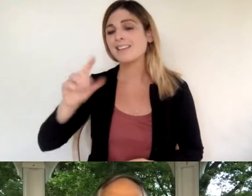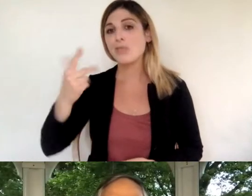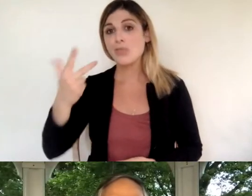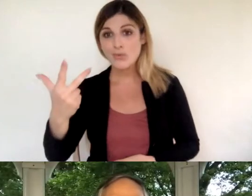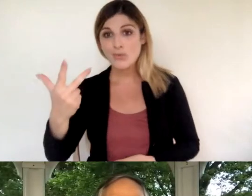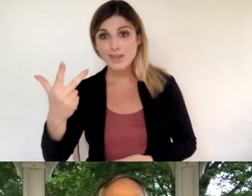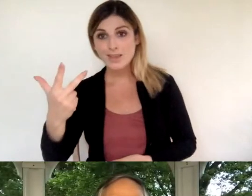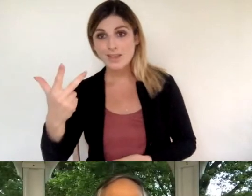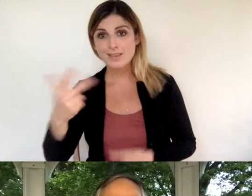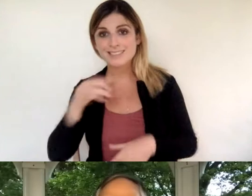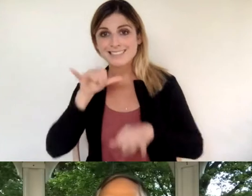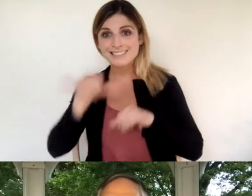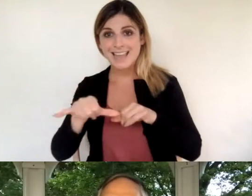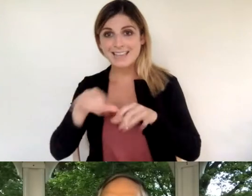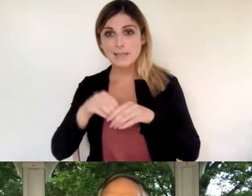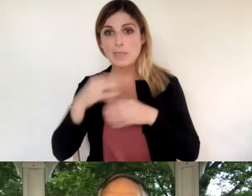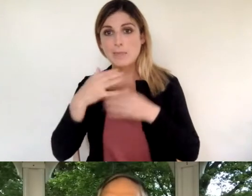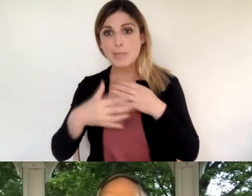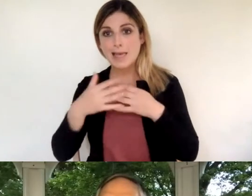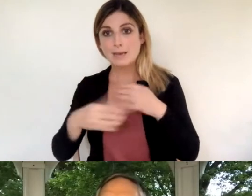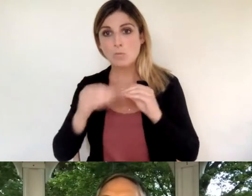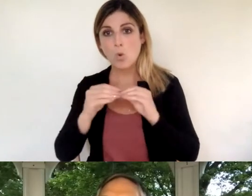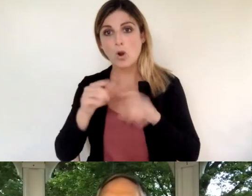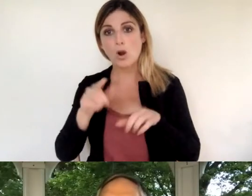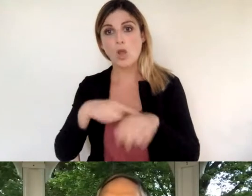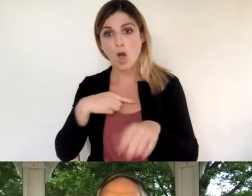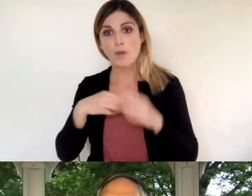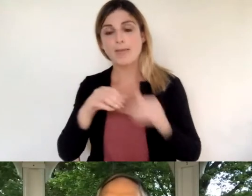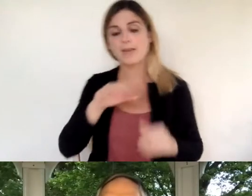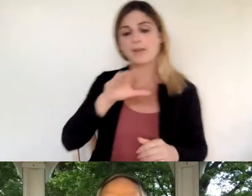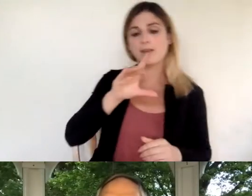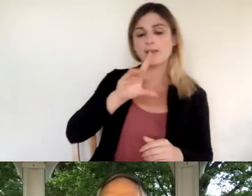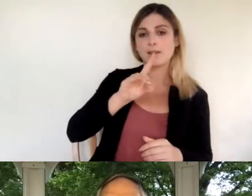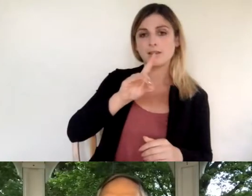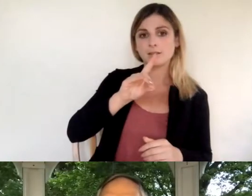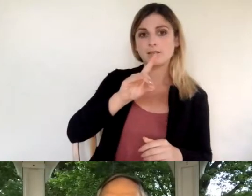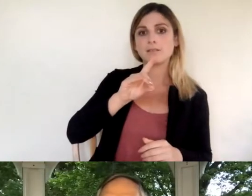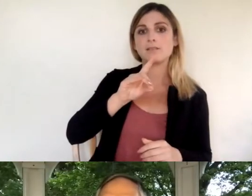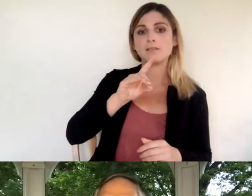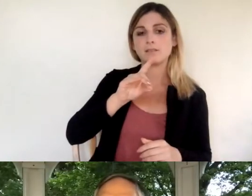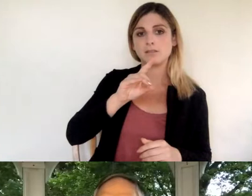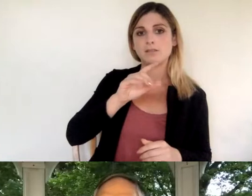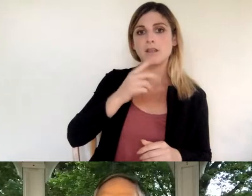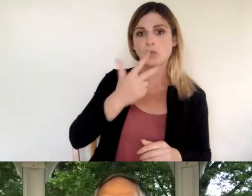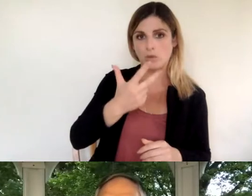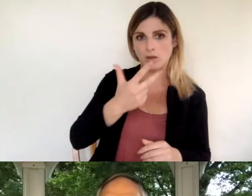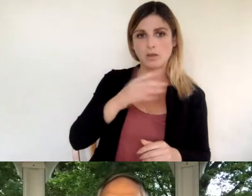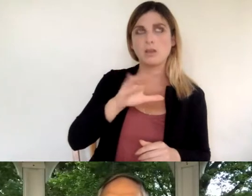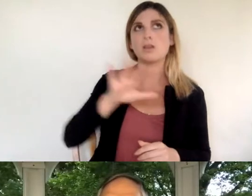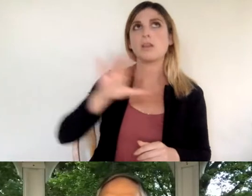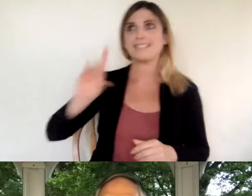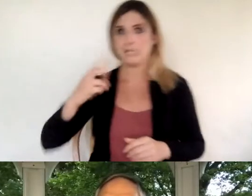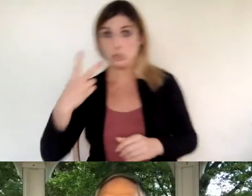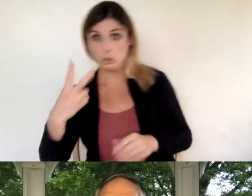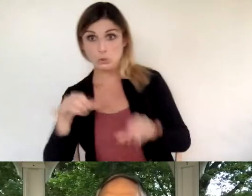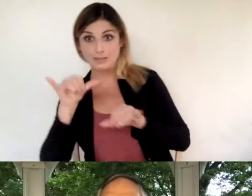D3 stays in the blood longer than D3. With D3, the blood levels start to fall more quickly. So